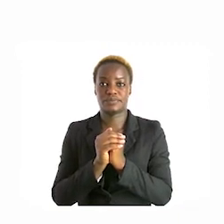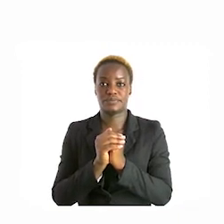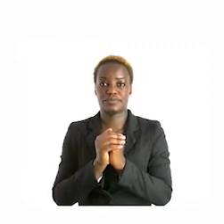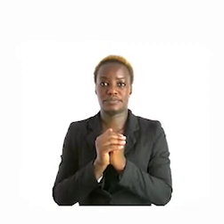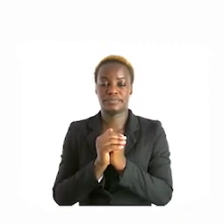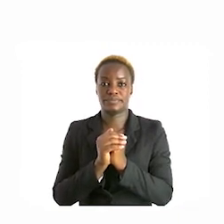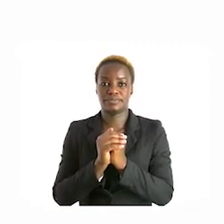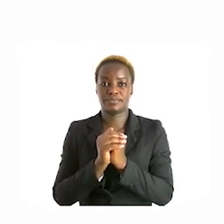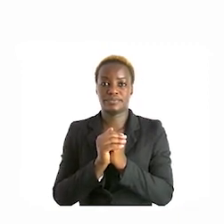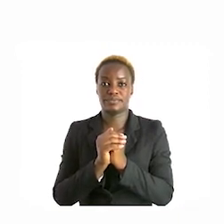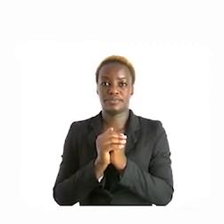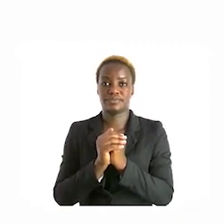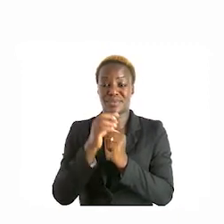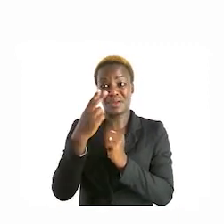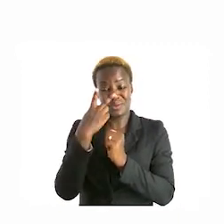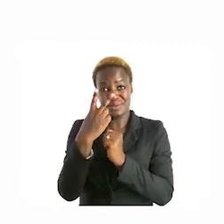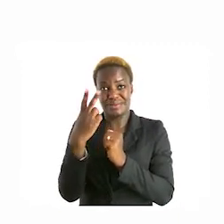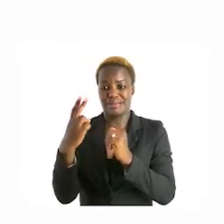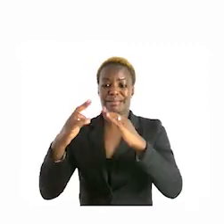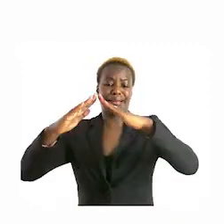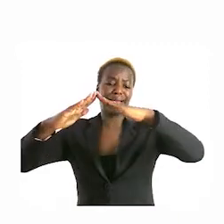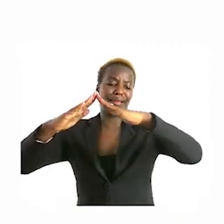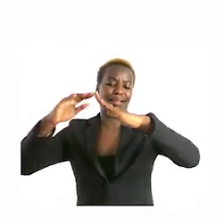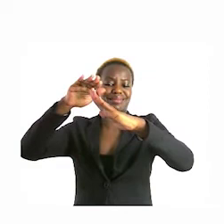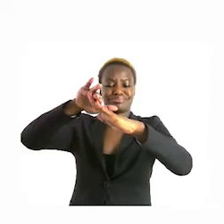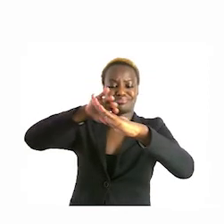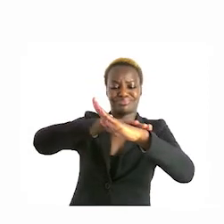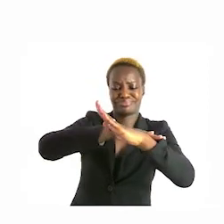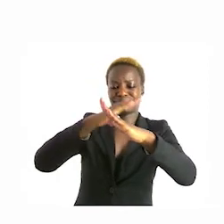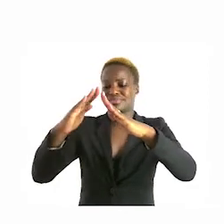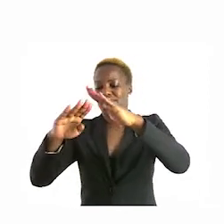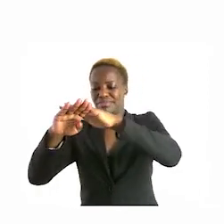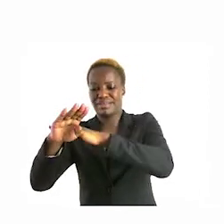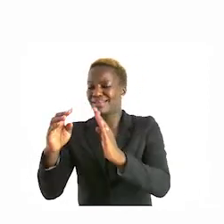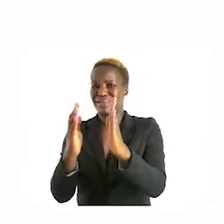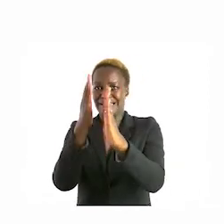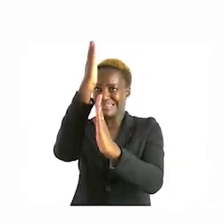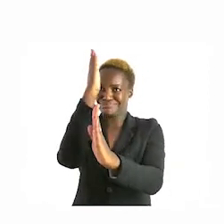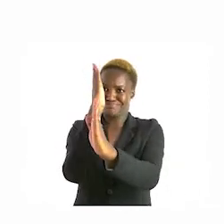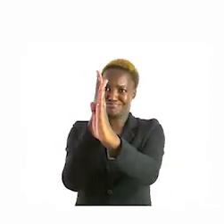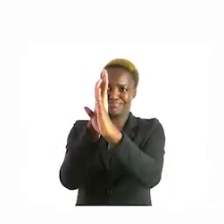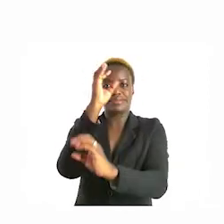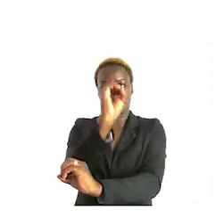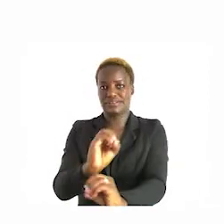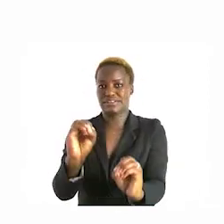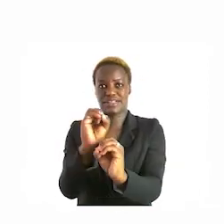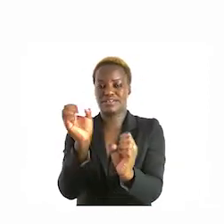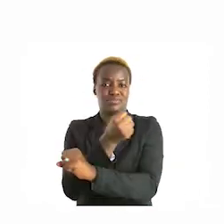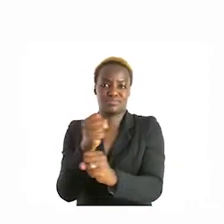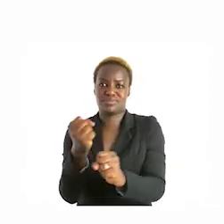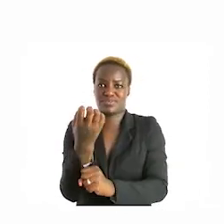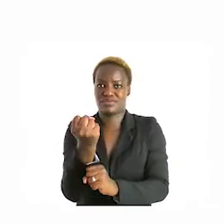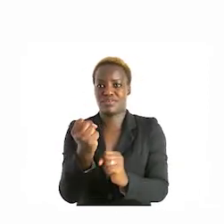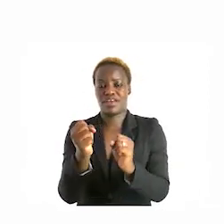Yeah. So, but now we can see it doesn't have any right angles there. So we can just indicate there how many right angles we have. Let's